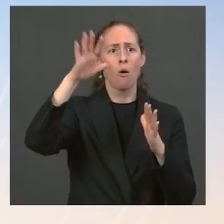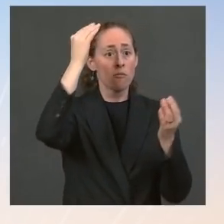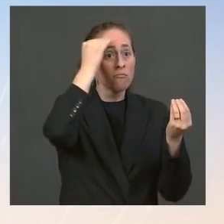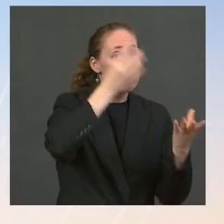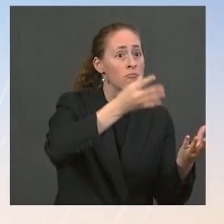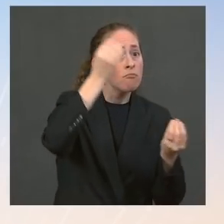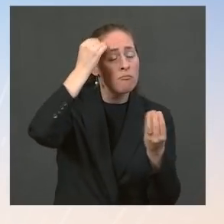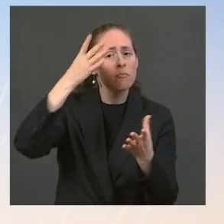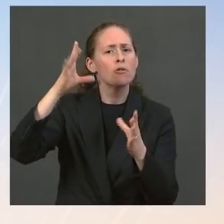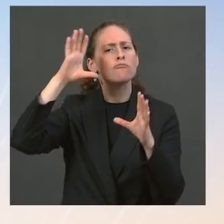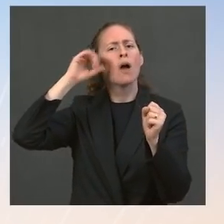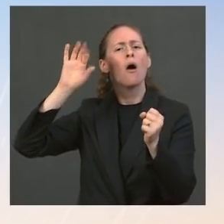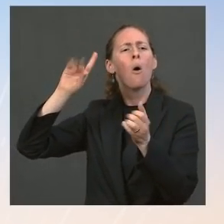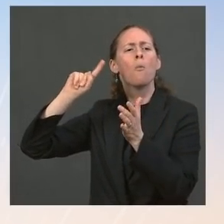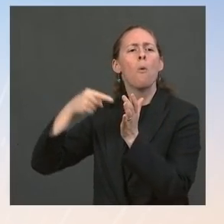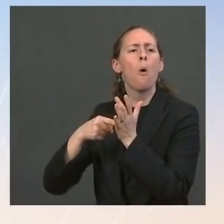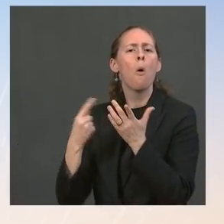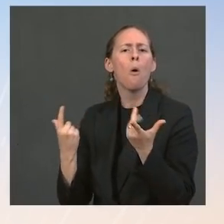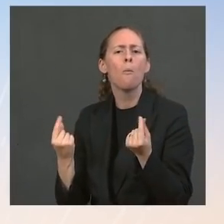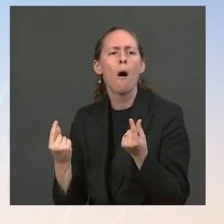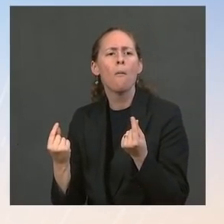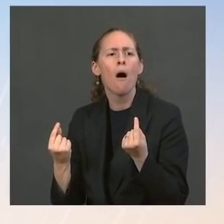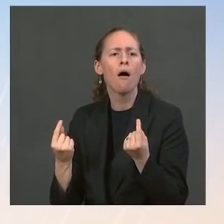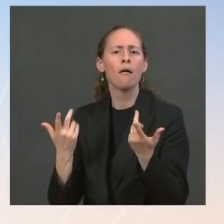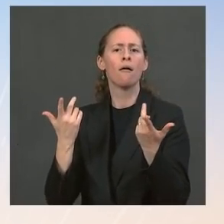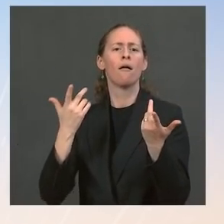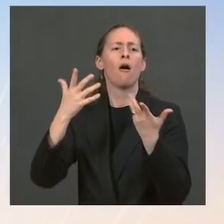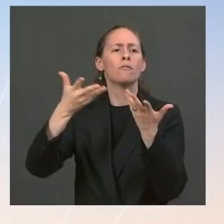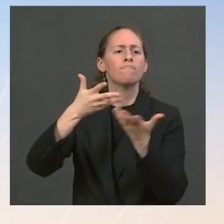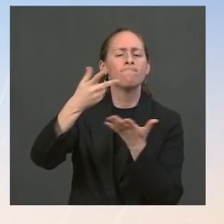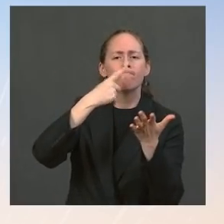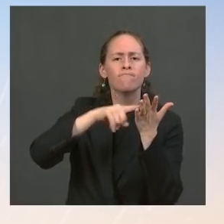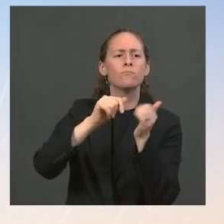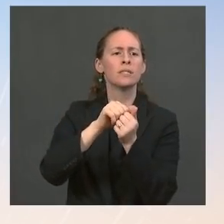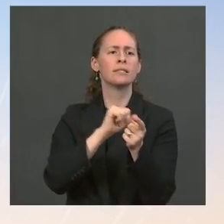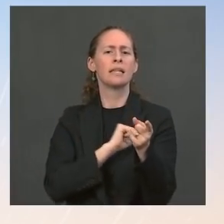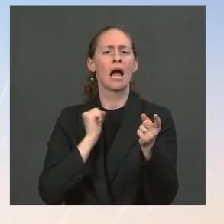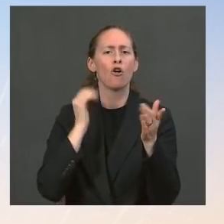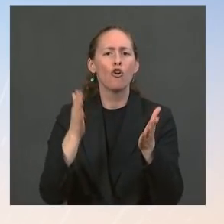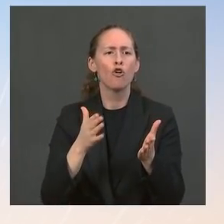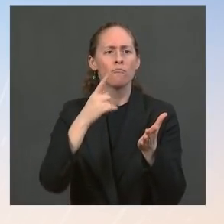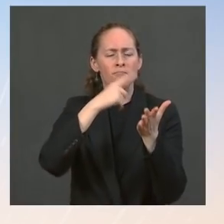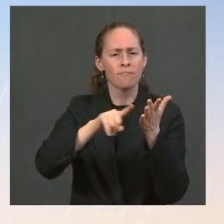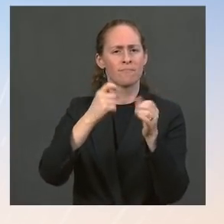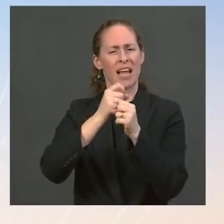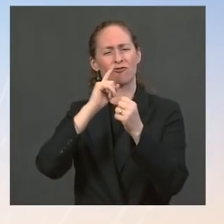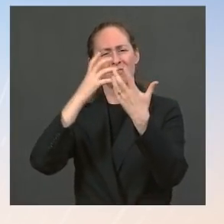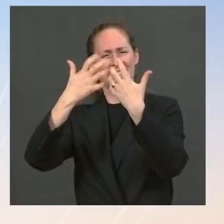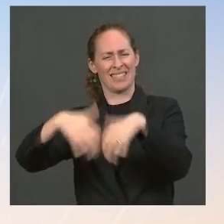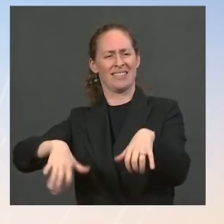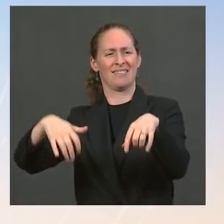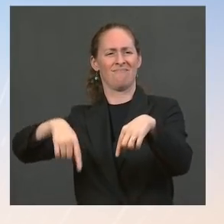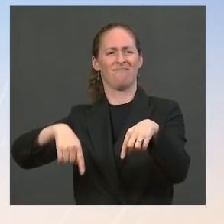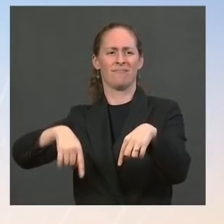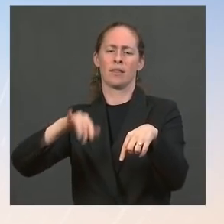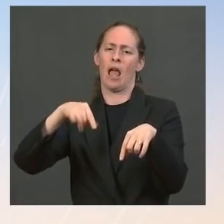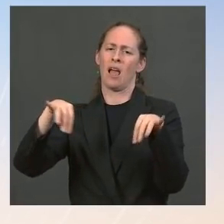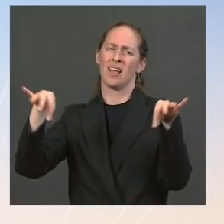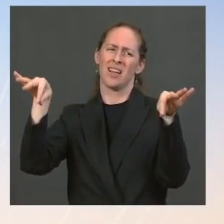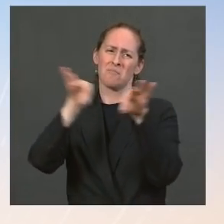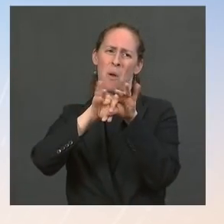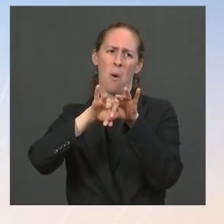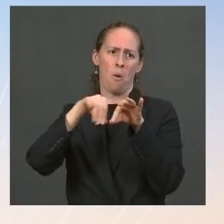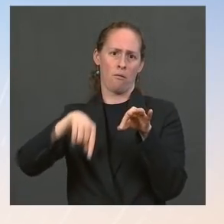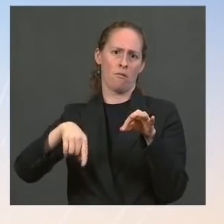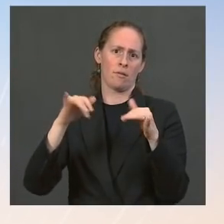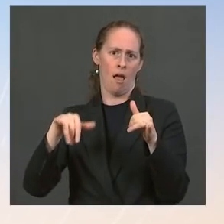in communicating with Senator Manchin and Senator Sinema to help get that done is probably one of the most constructive roles he can play, and that's what he's